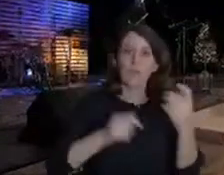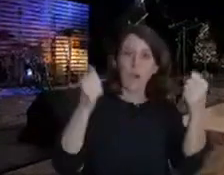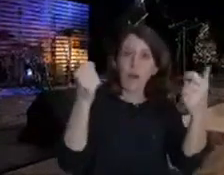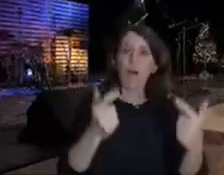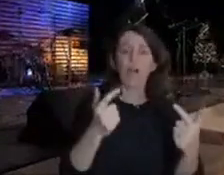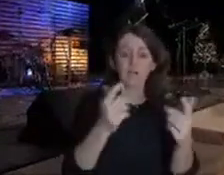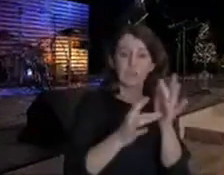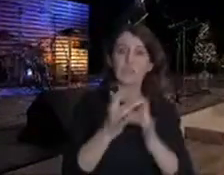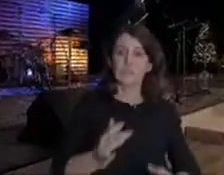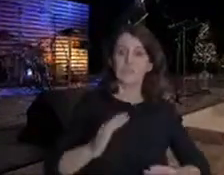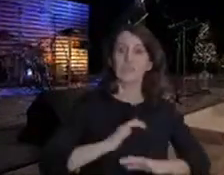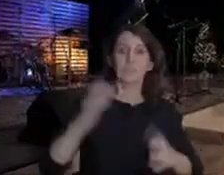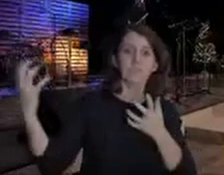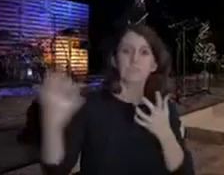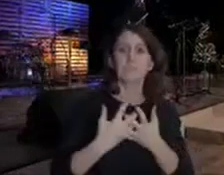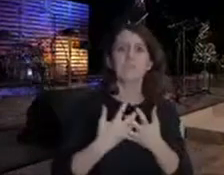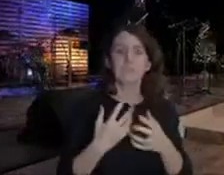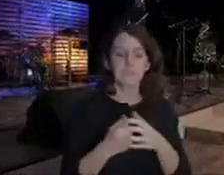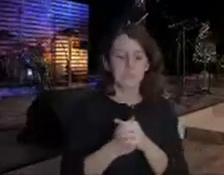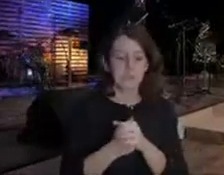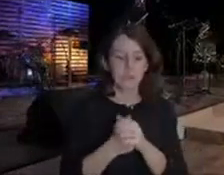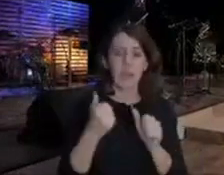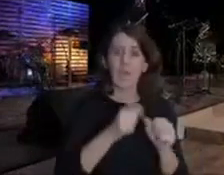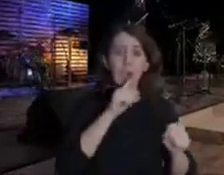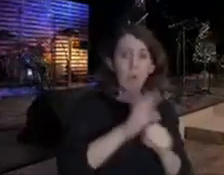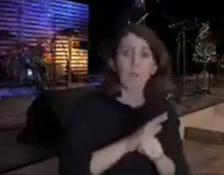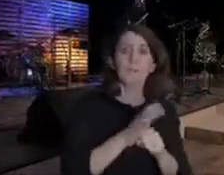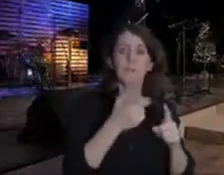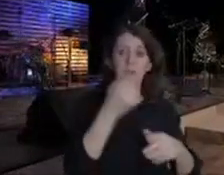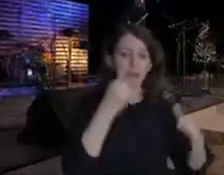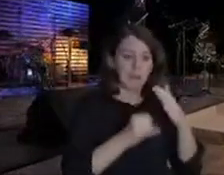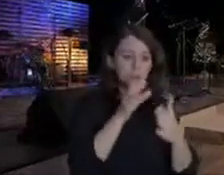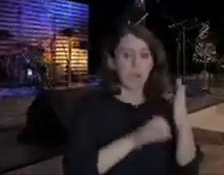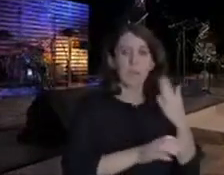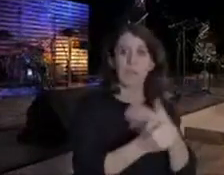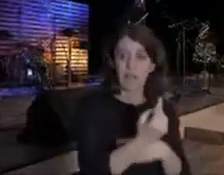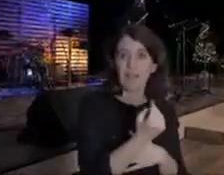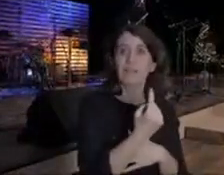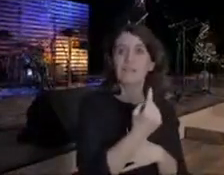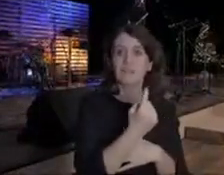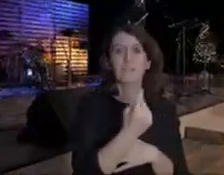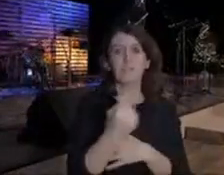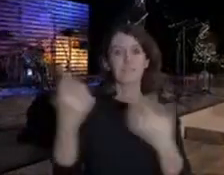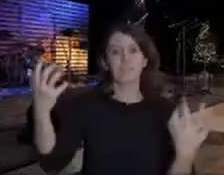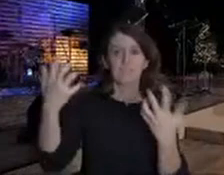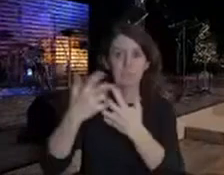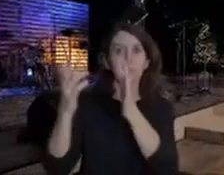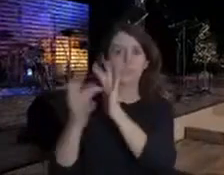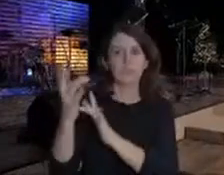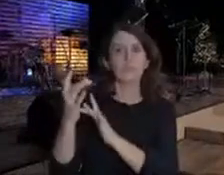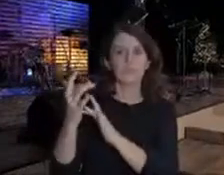all fulfilled in Jesus. Every promise from Isaiah 11 about the filling of the Holy Spirit on the Messiah is fulfilled